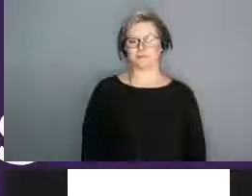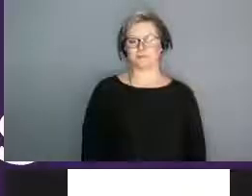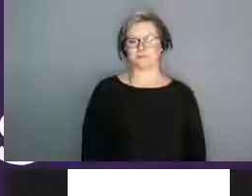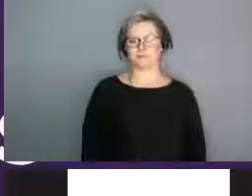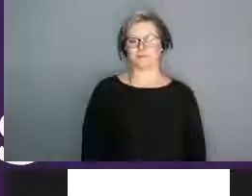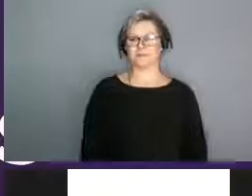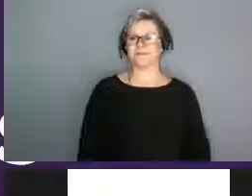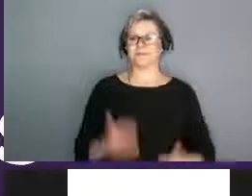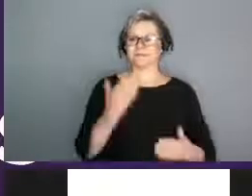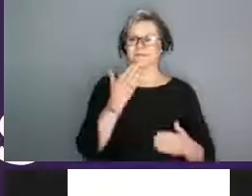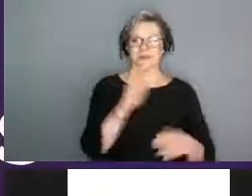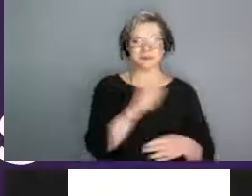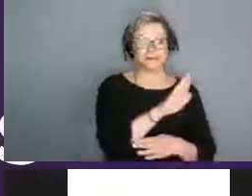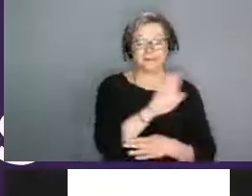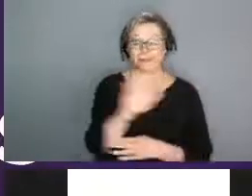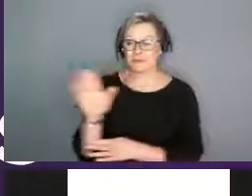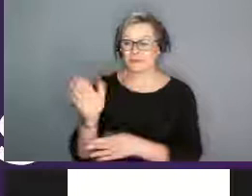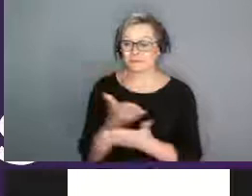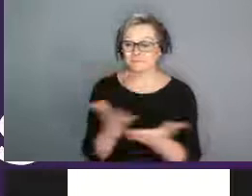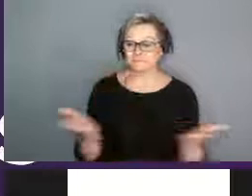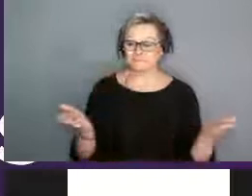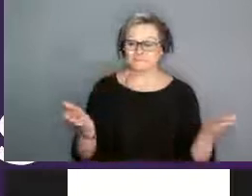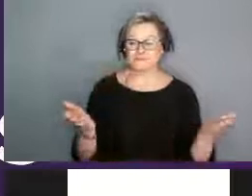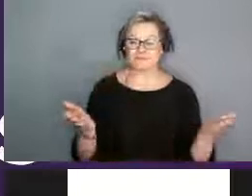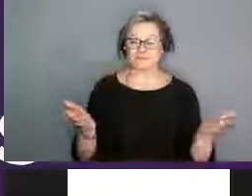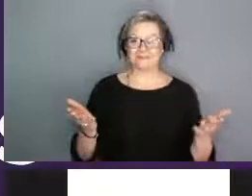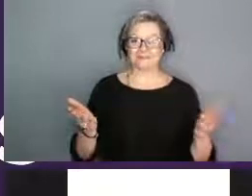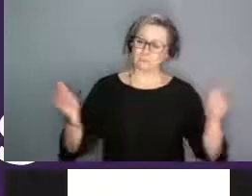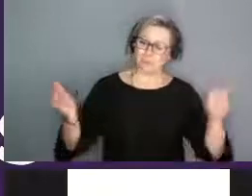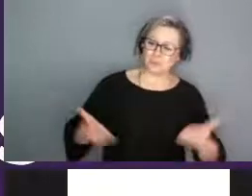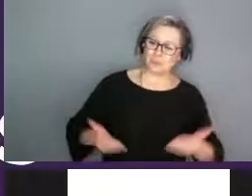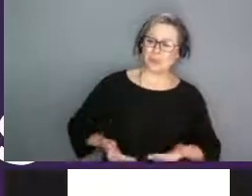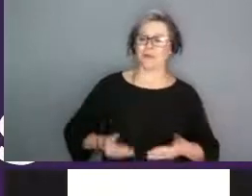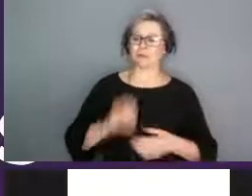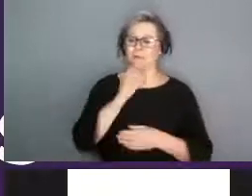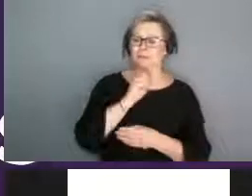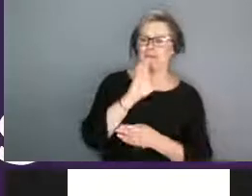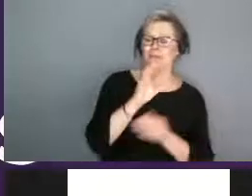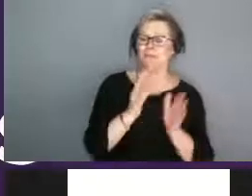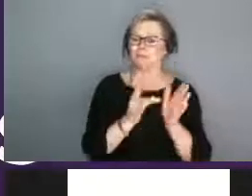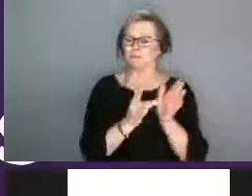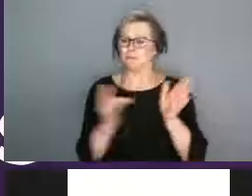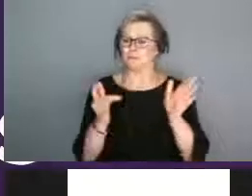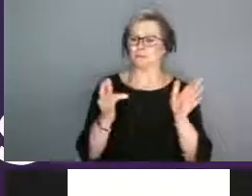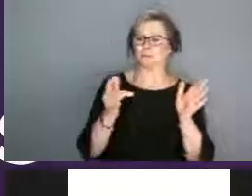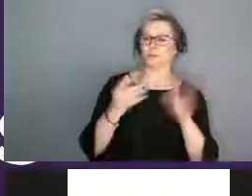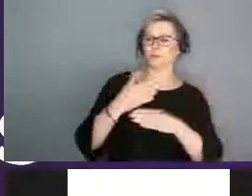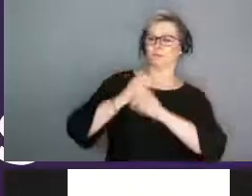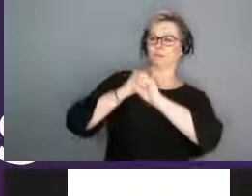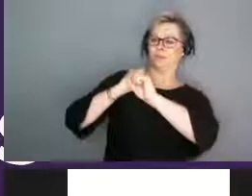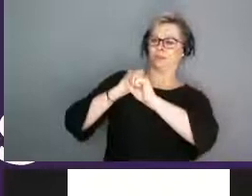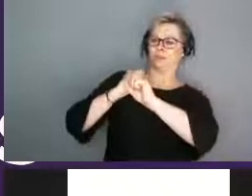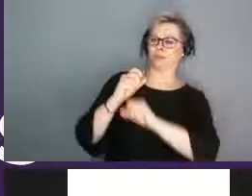So good afternoon, everyone. Welcome to our Elder Abuse Prevention Ontario webinar. Today, we